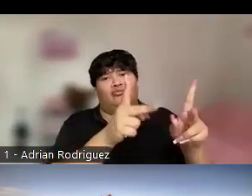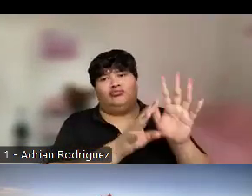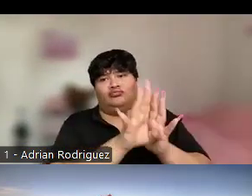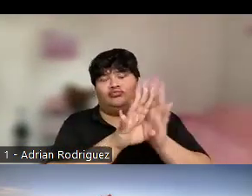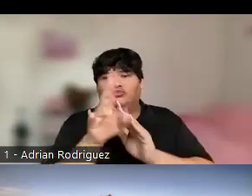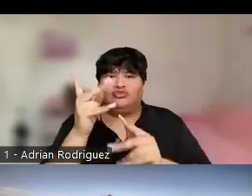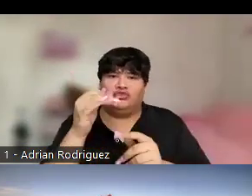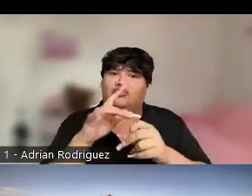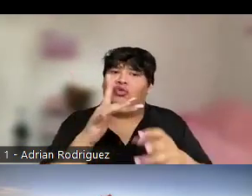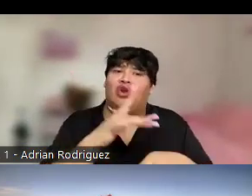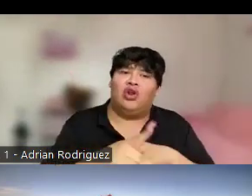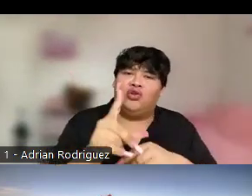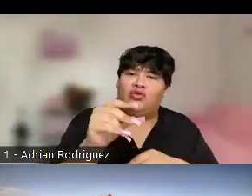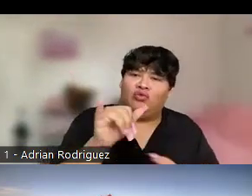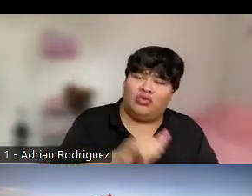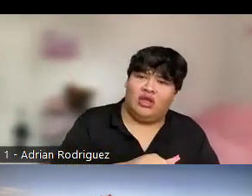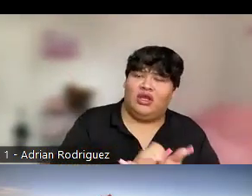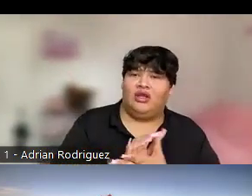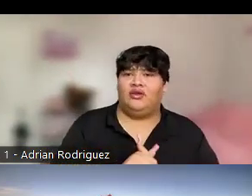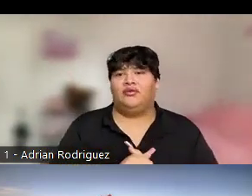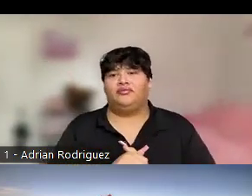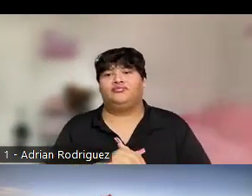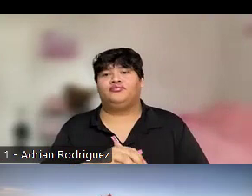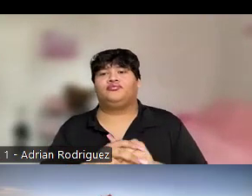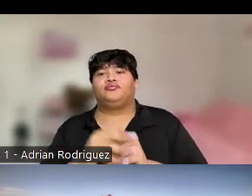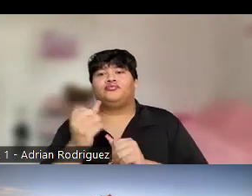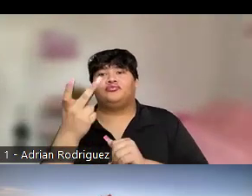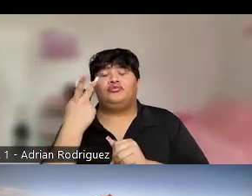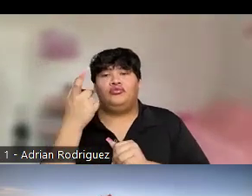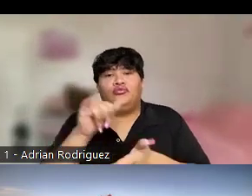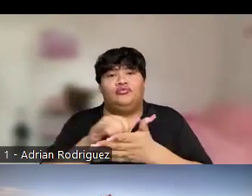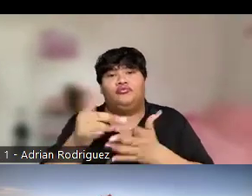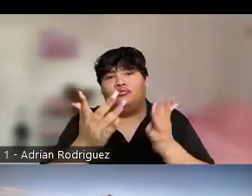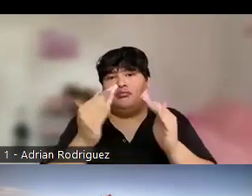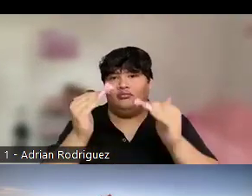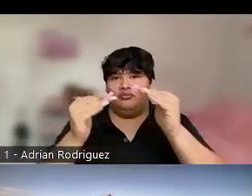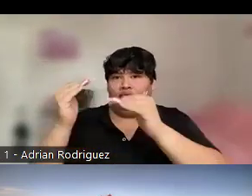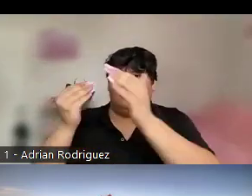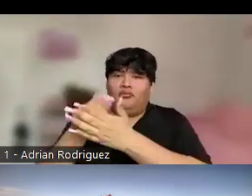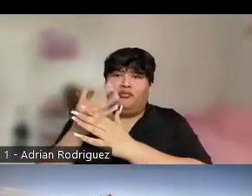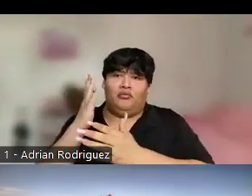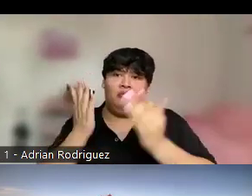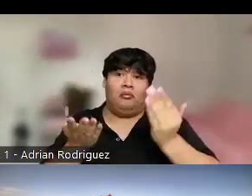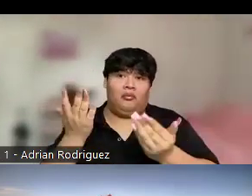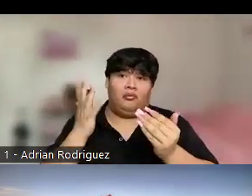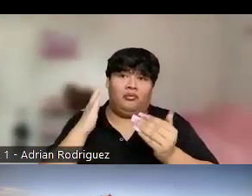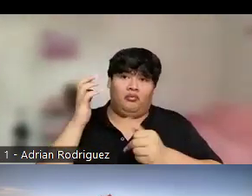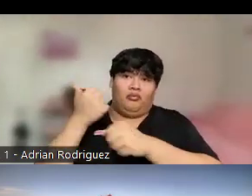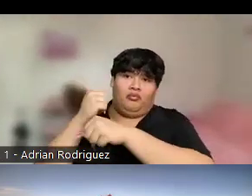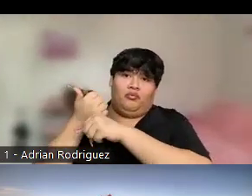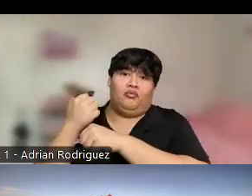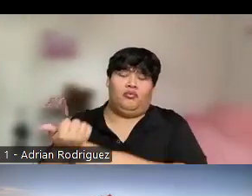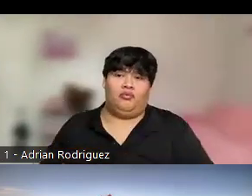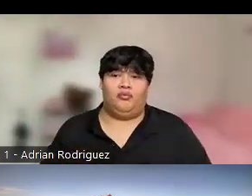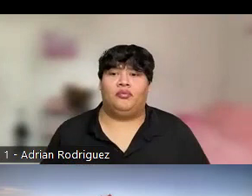that. And so that undergirds all of the projections that I will be talking through in these slides.